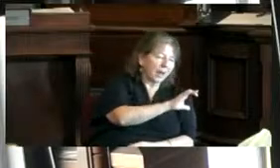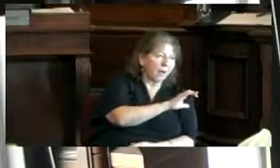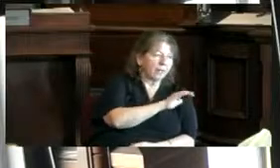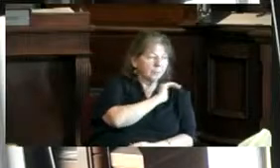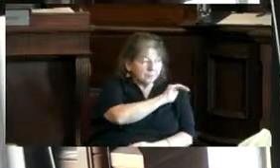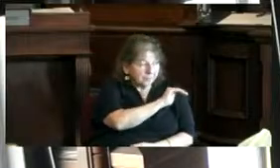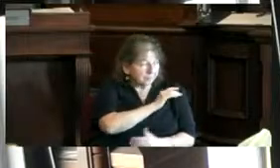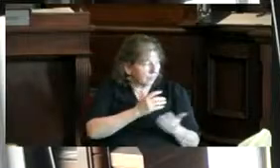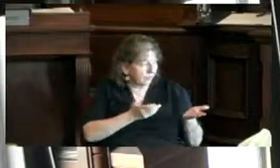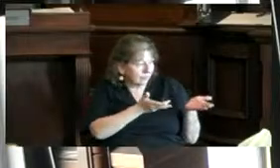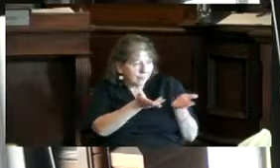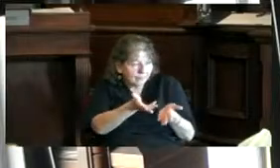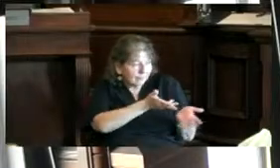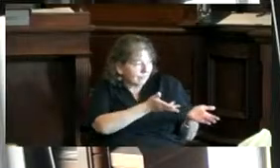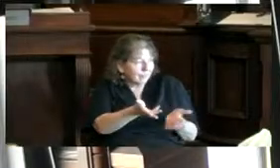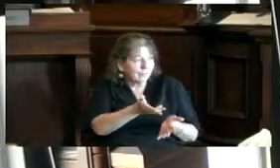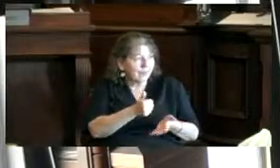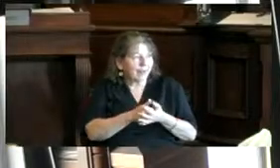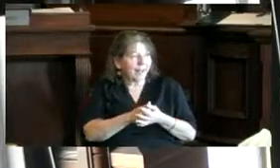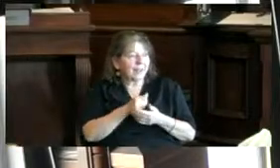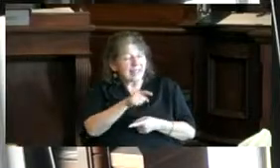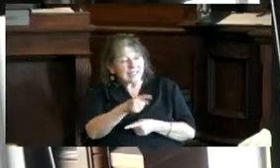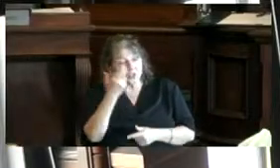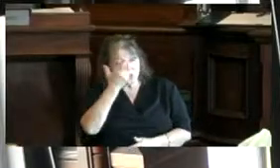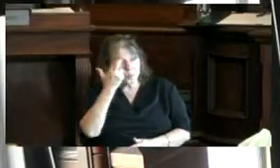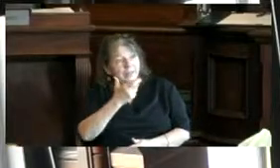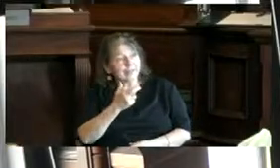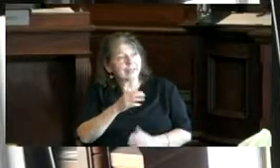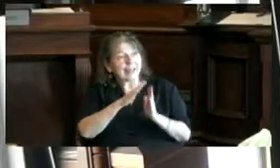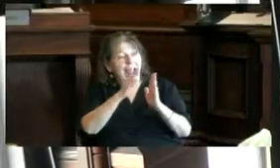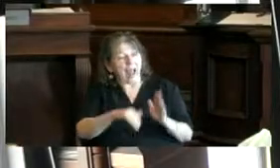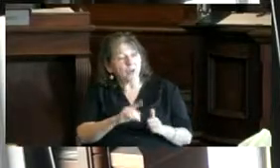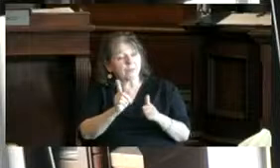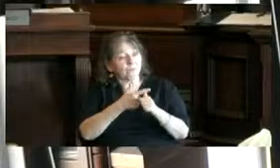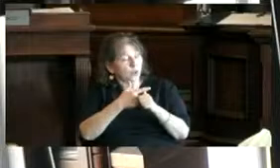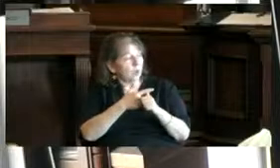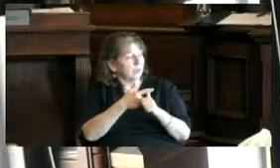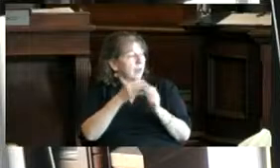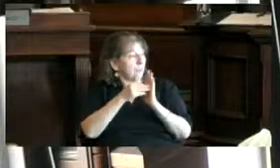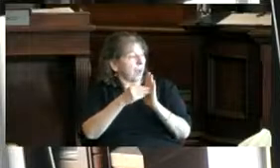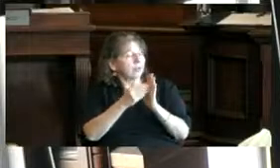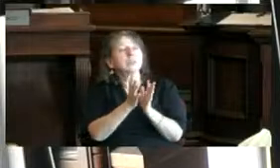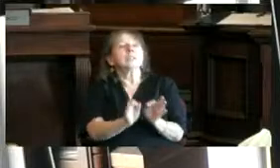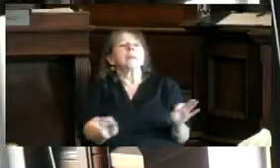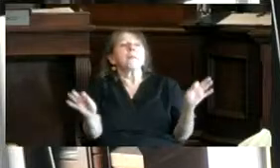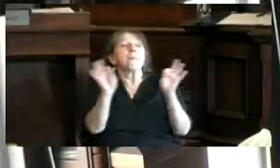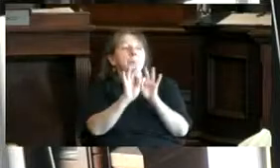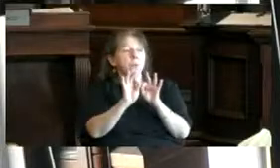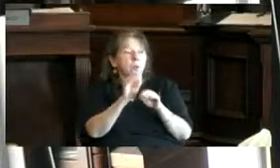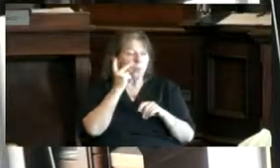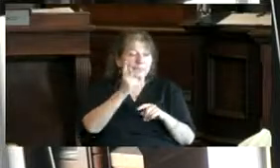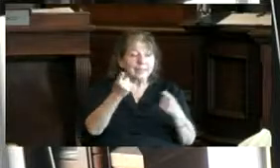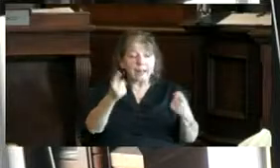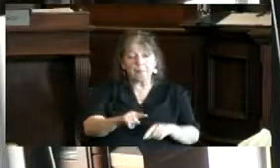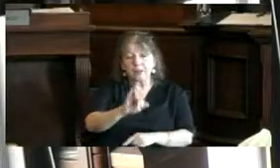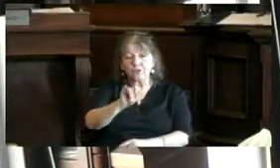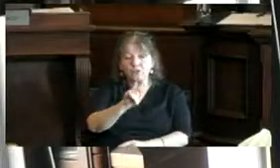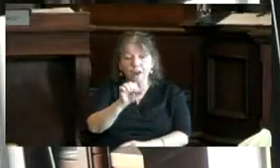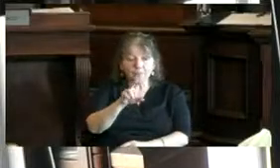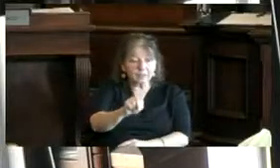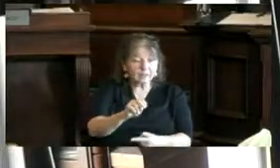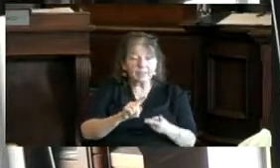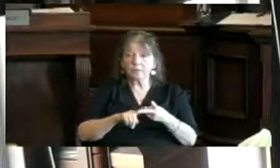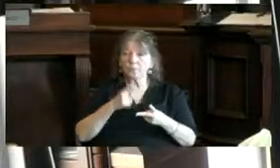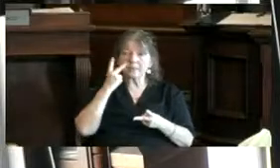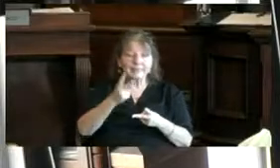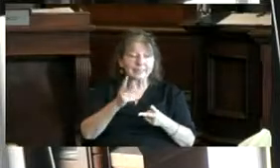say, this is why the housing first model is important, because we're seeing this on Clinton Avenue. We're seeing this on Jefferson Avenue. We're seeing this in our areas of the